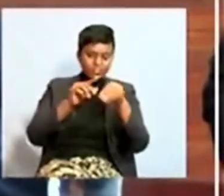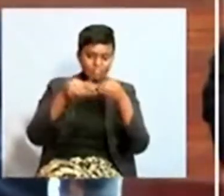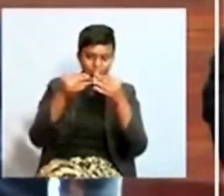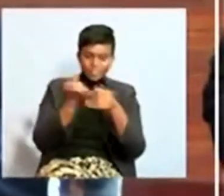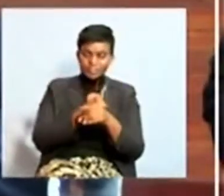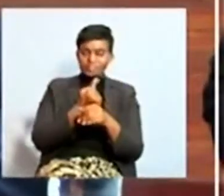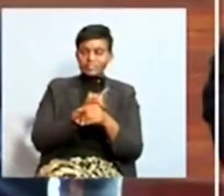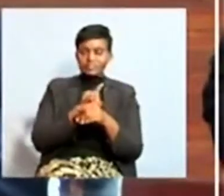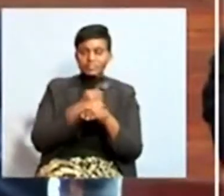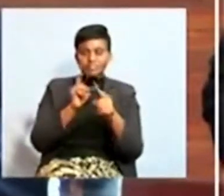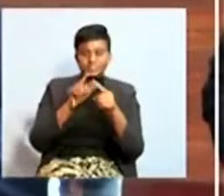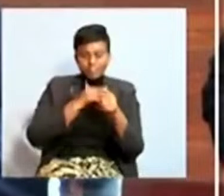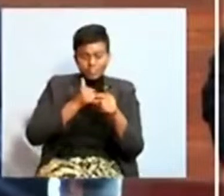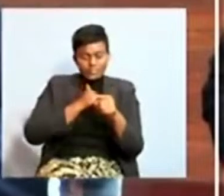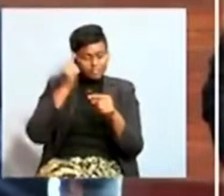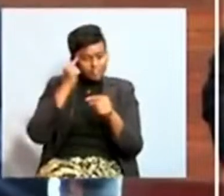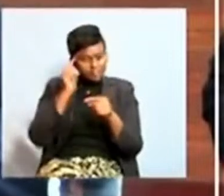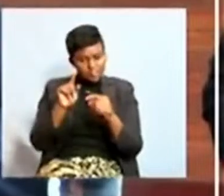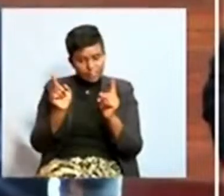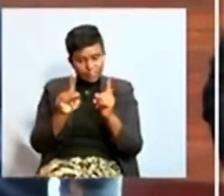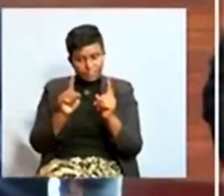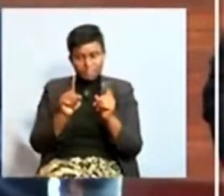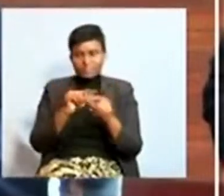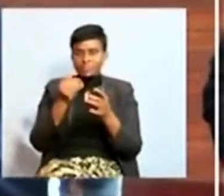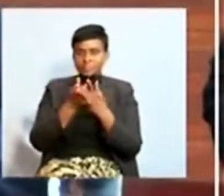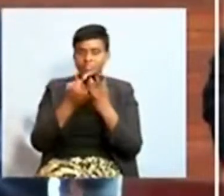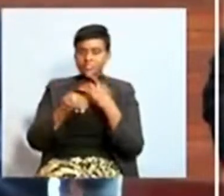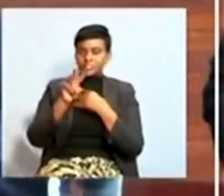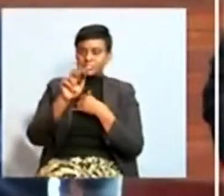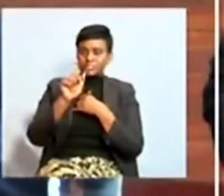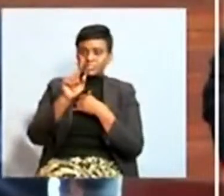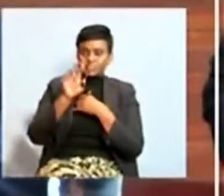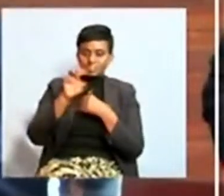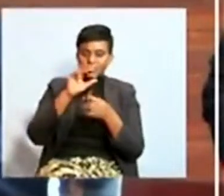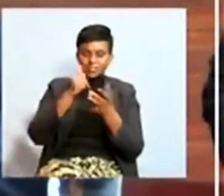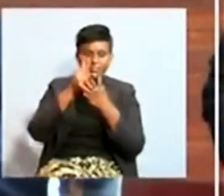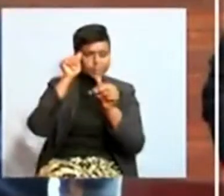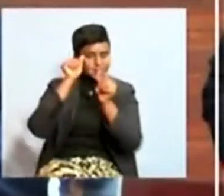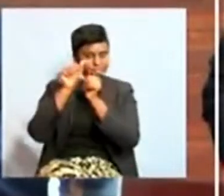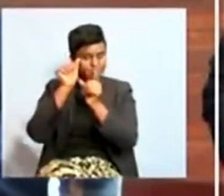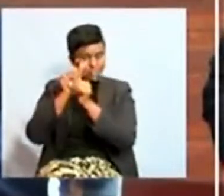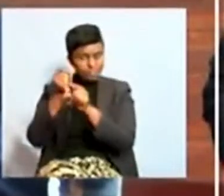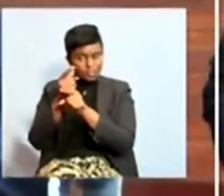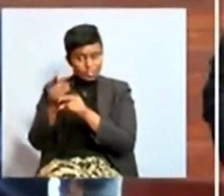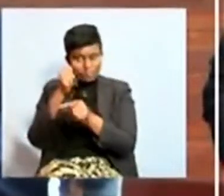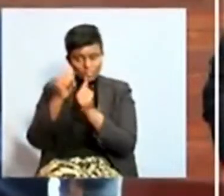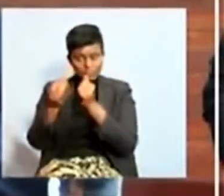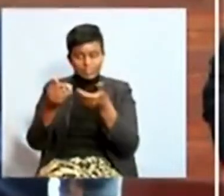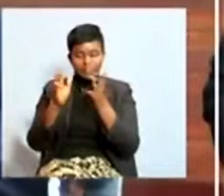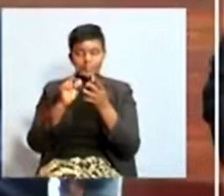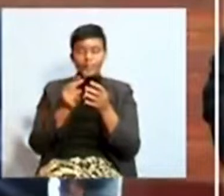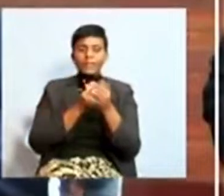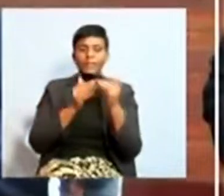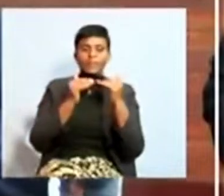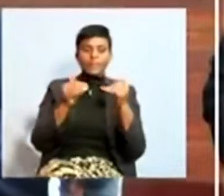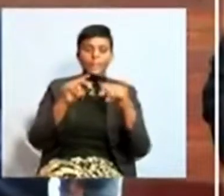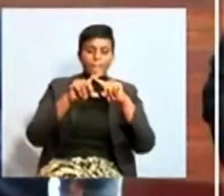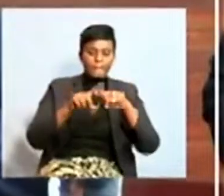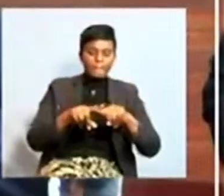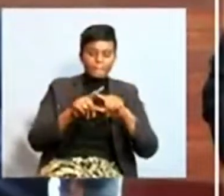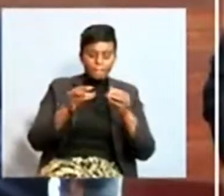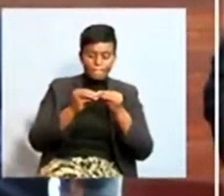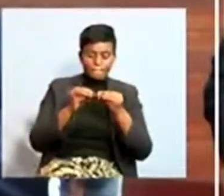singularly. And I think that's where the value of such an agreement comes from, because it allows us to leverage on